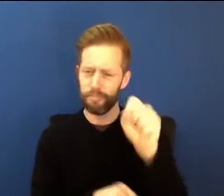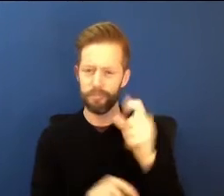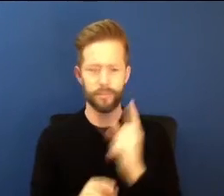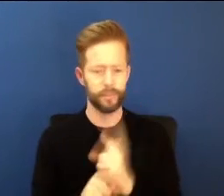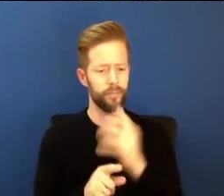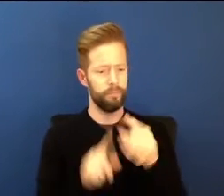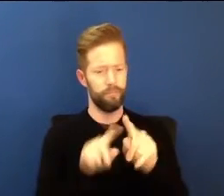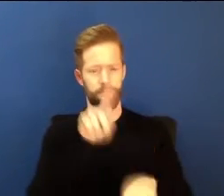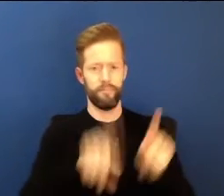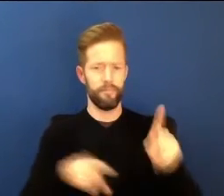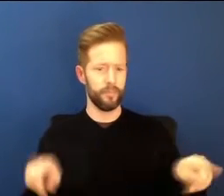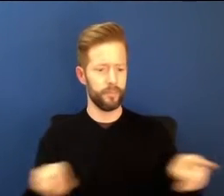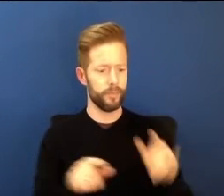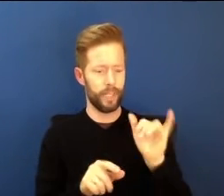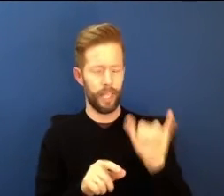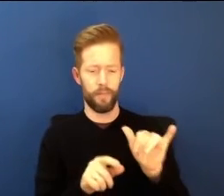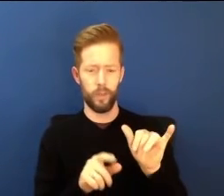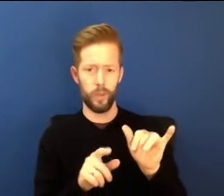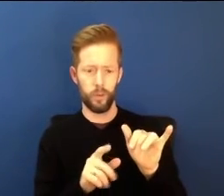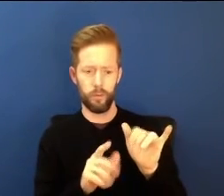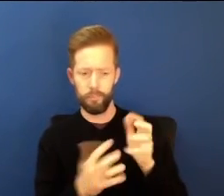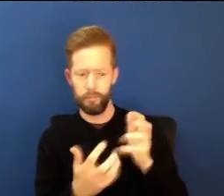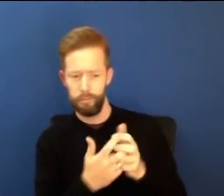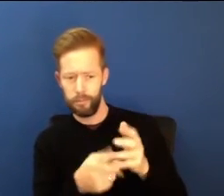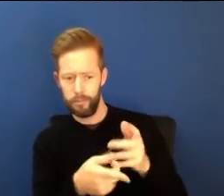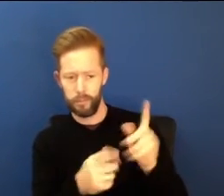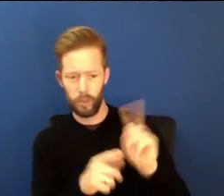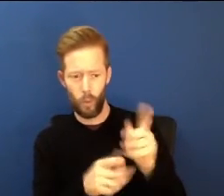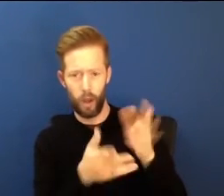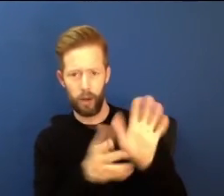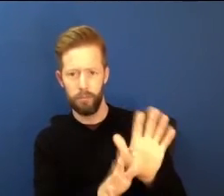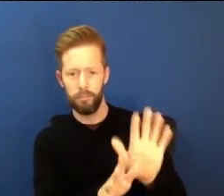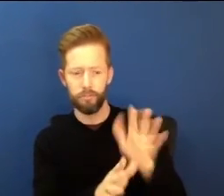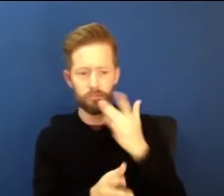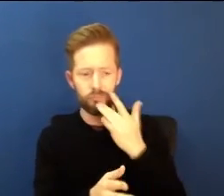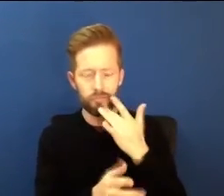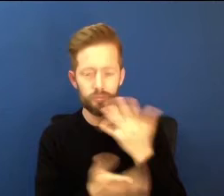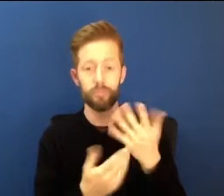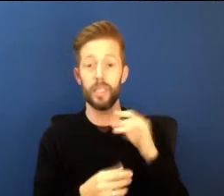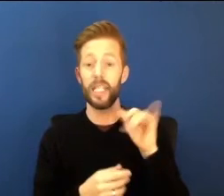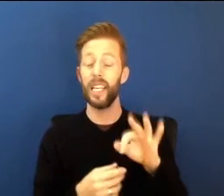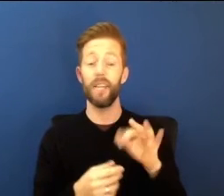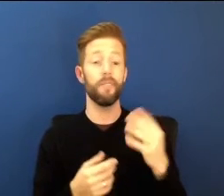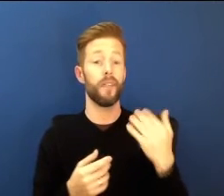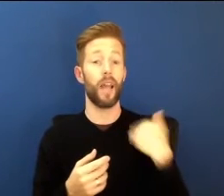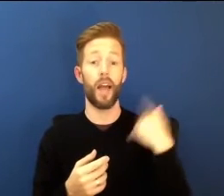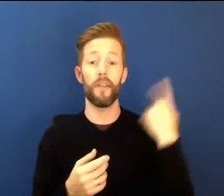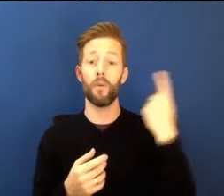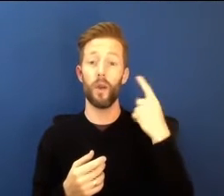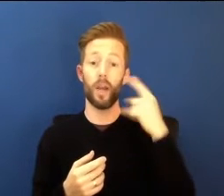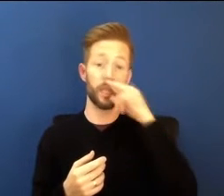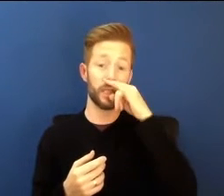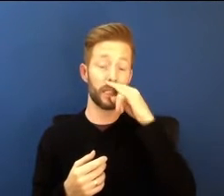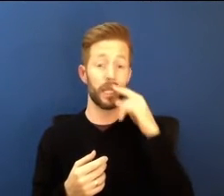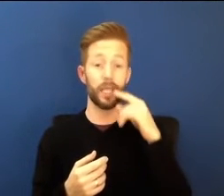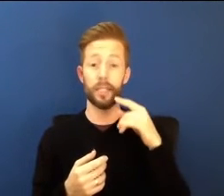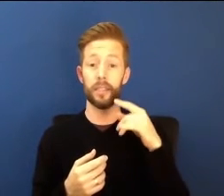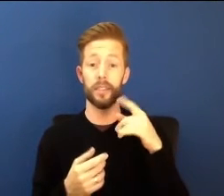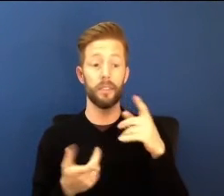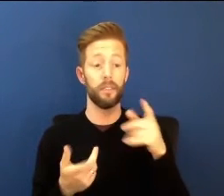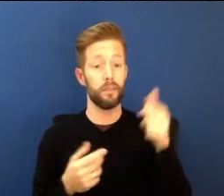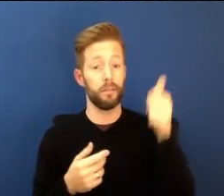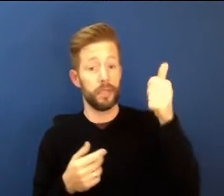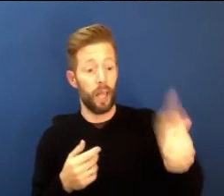are, what is their particular level that they're at, and meet them where they are. And if a kid is,